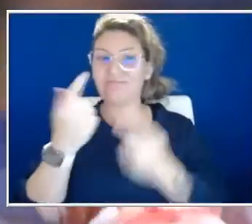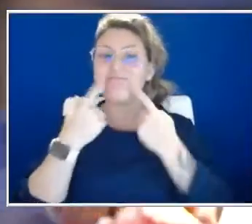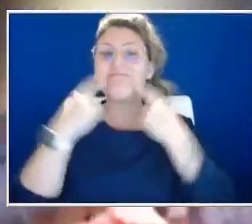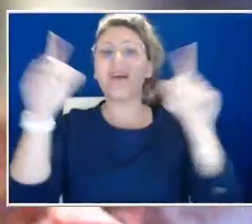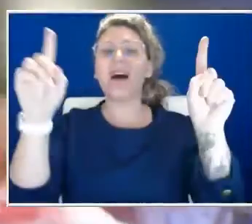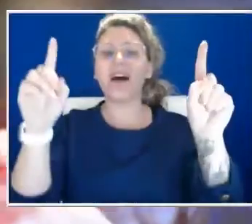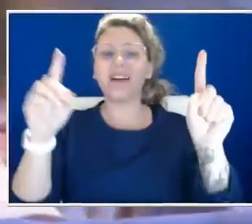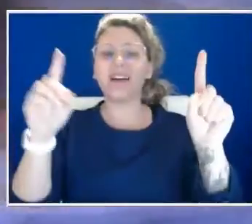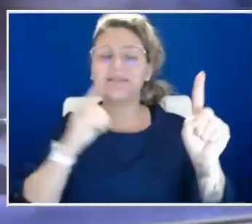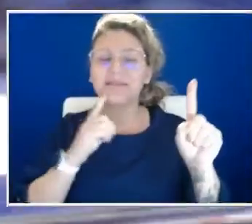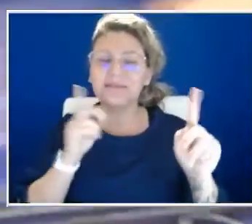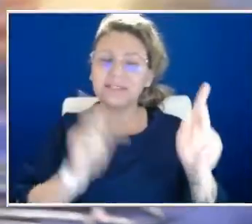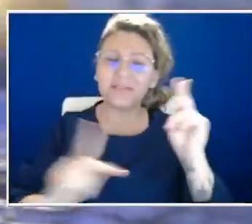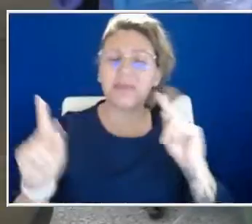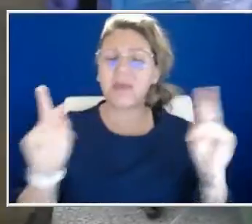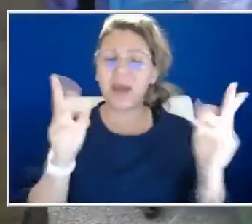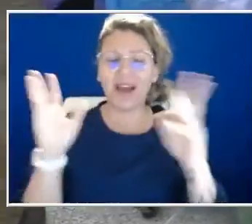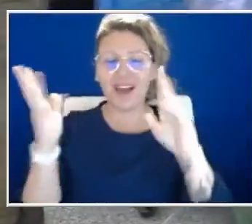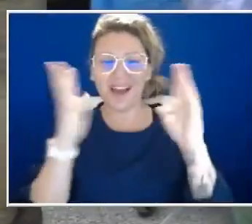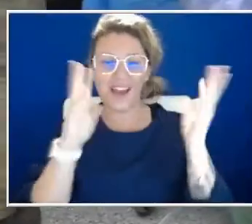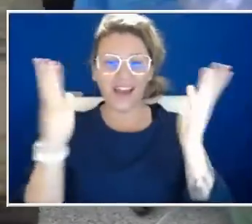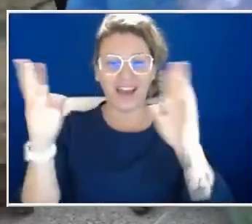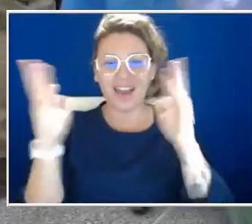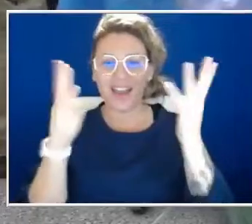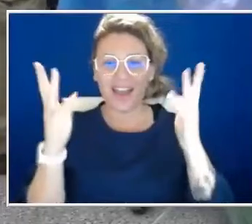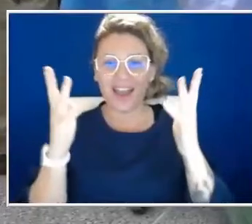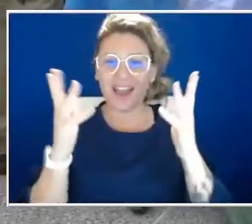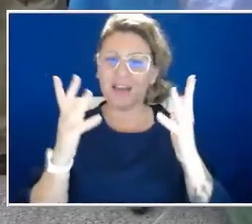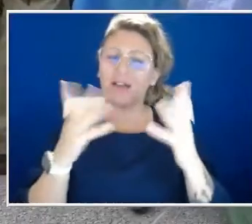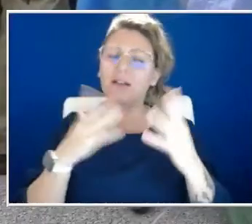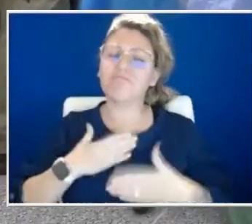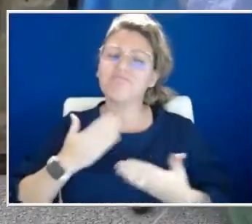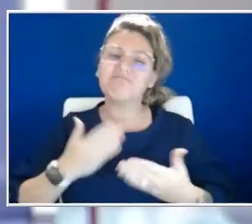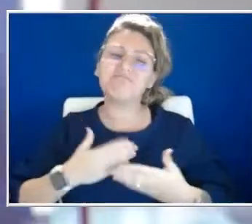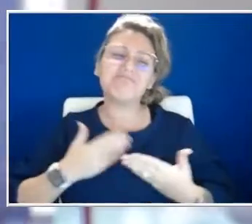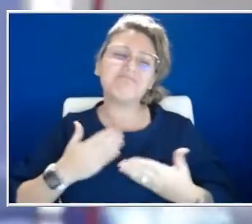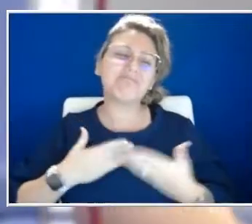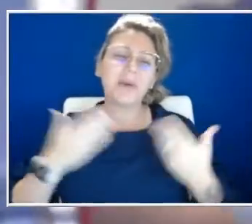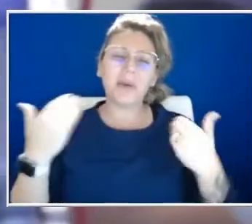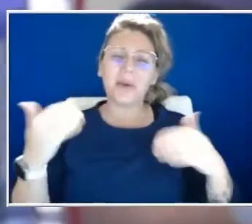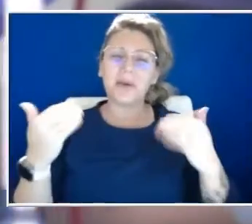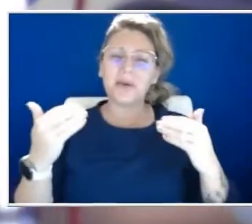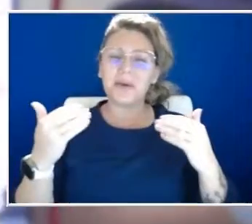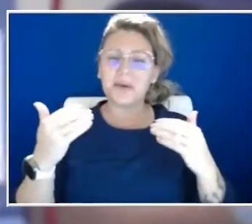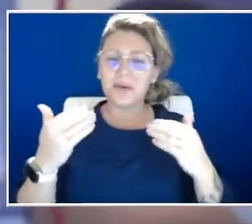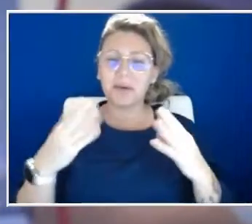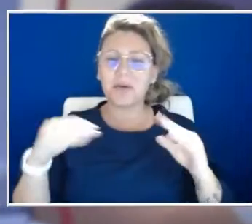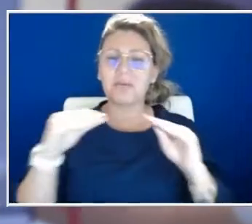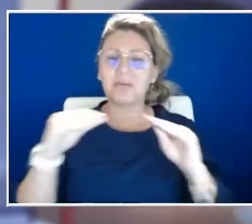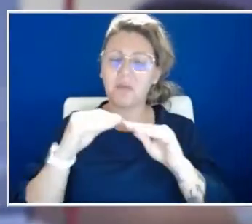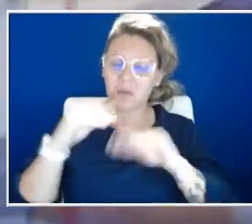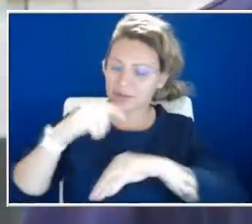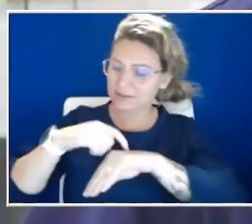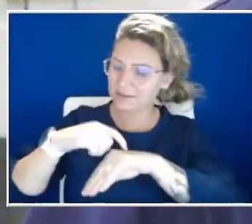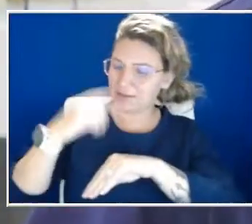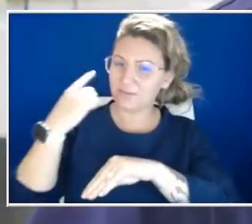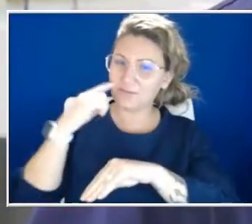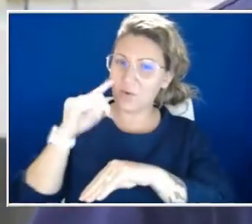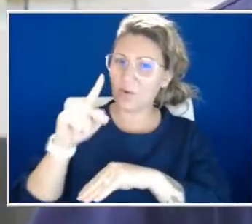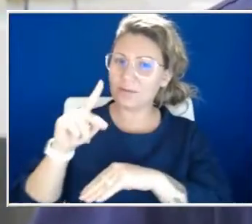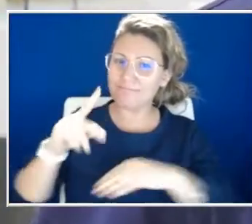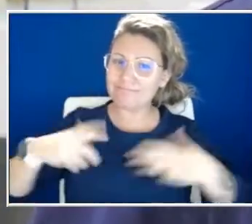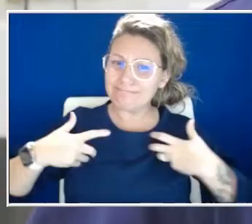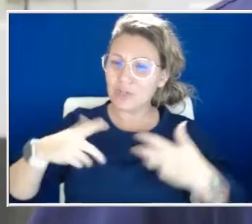of rally around something like this. A boost for this team, more time for Curtis. But it is really exciting there's very few